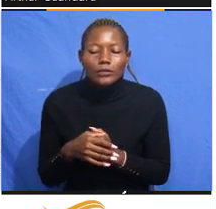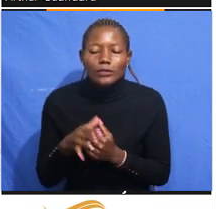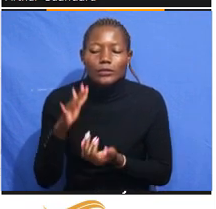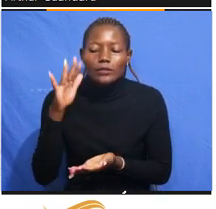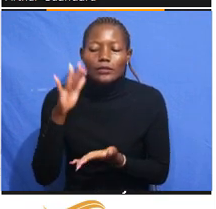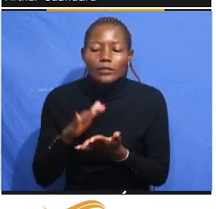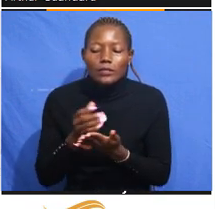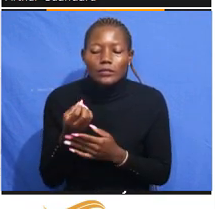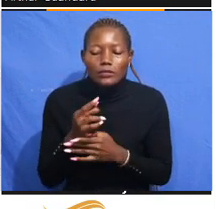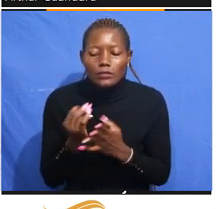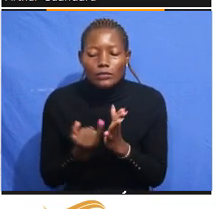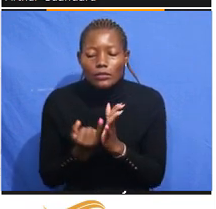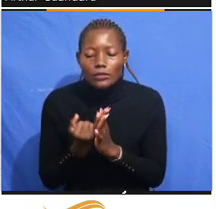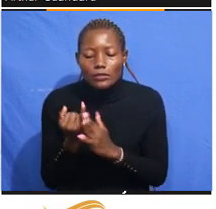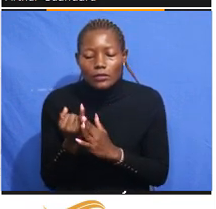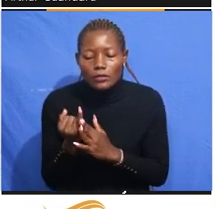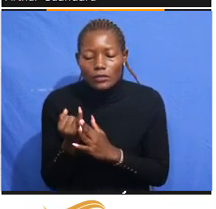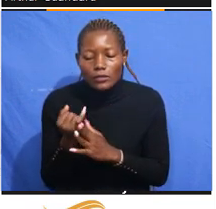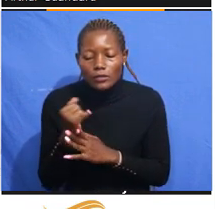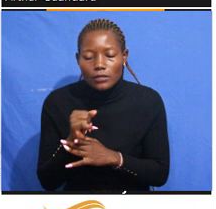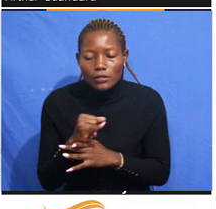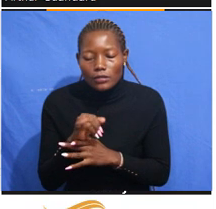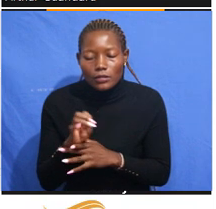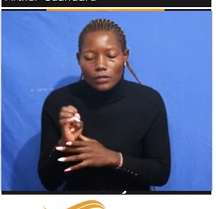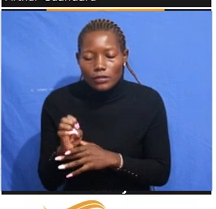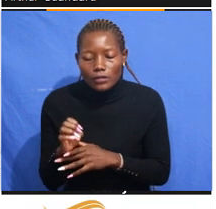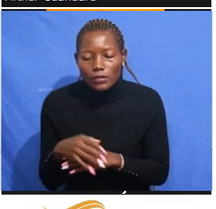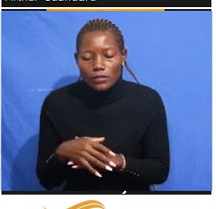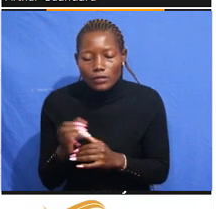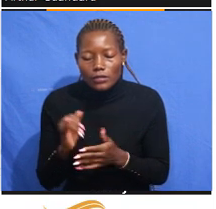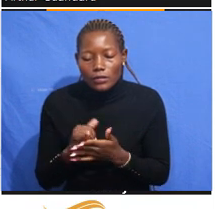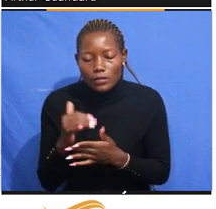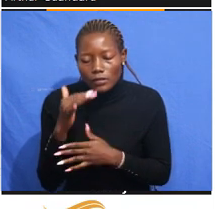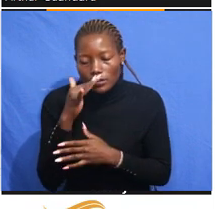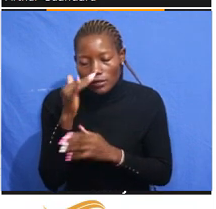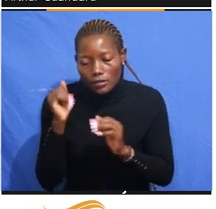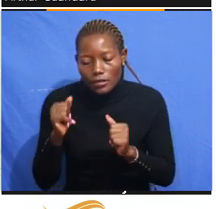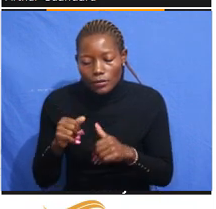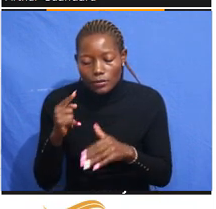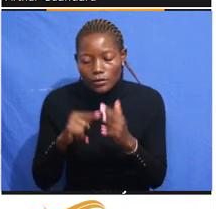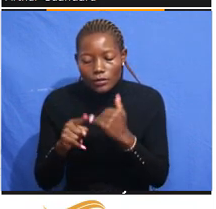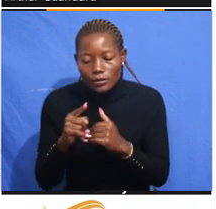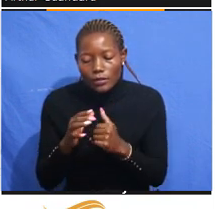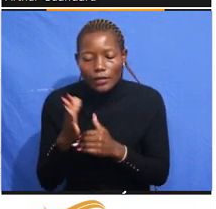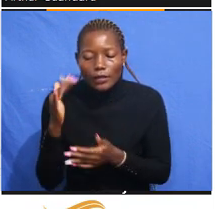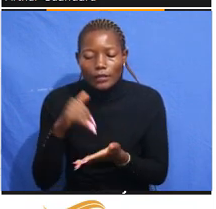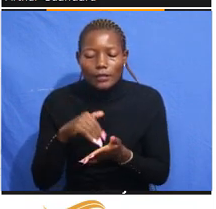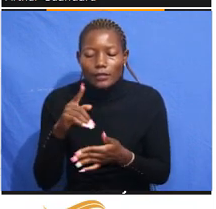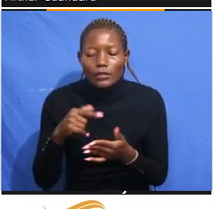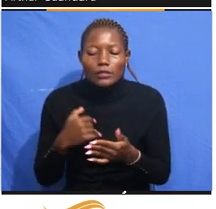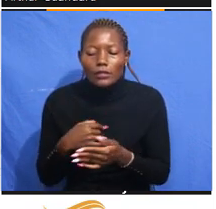reduce or increase the size of the cavity so that the air can come in. What again I want to point out here